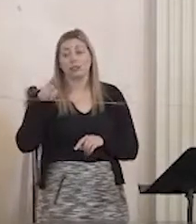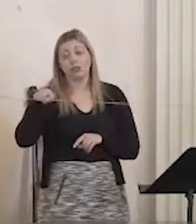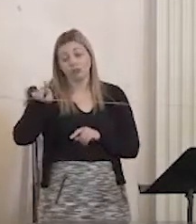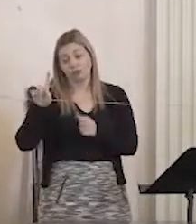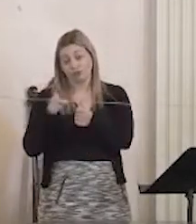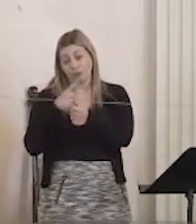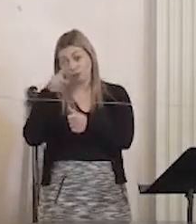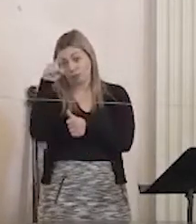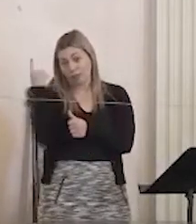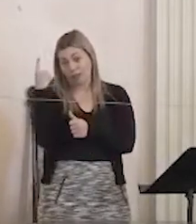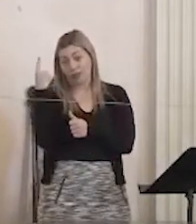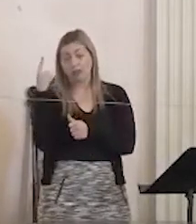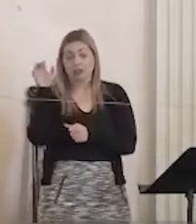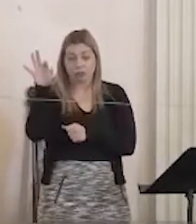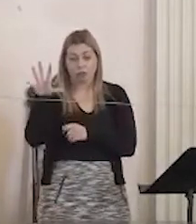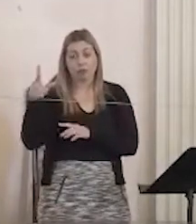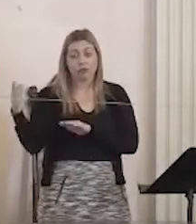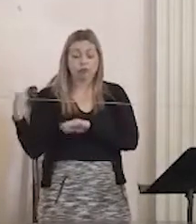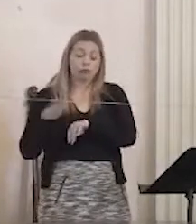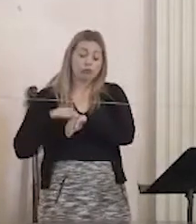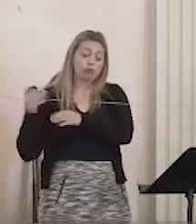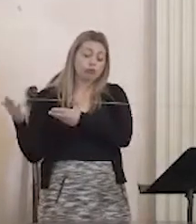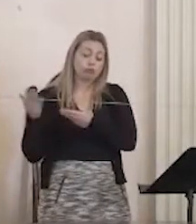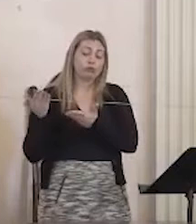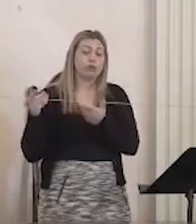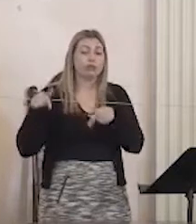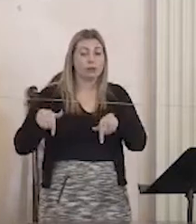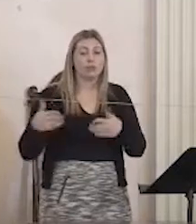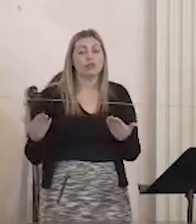to serve this institution.